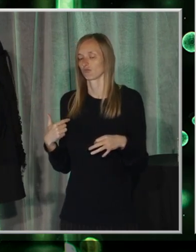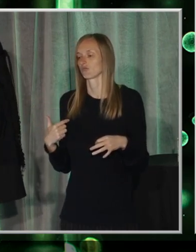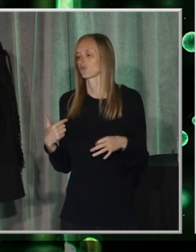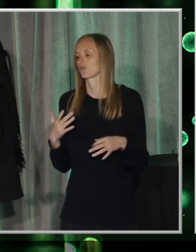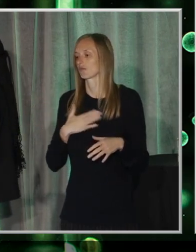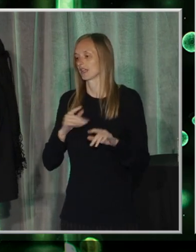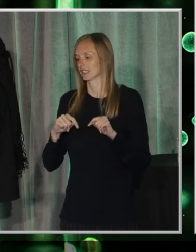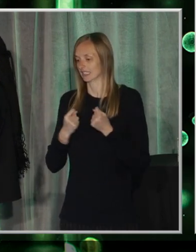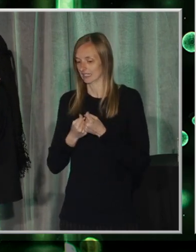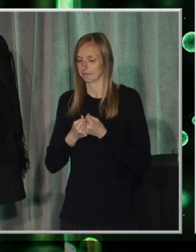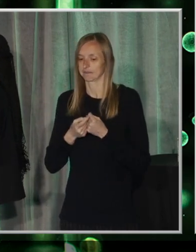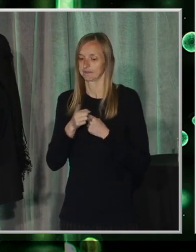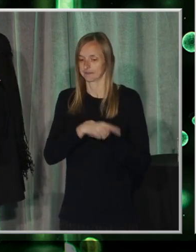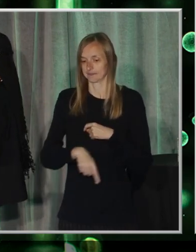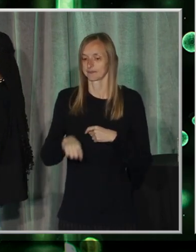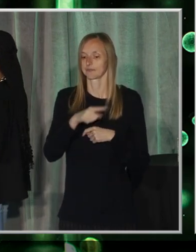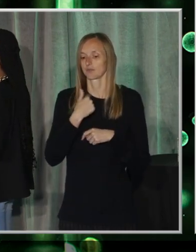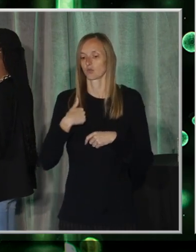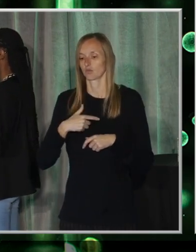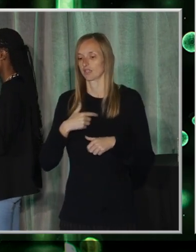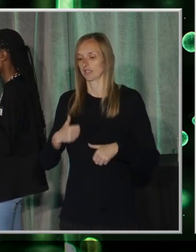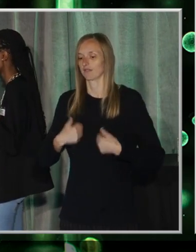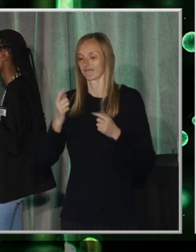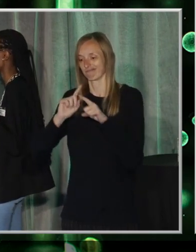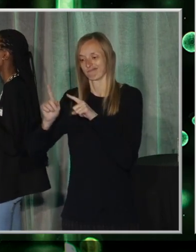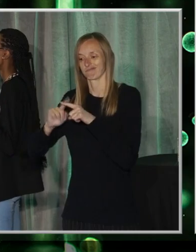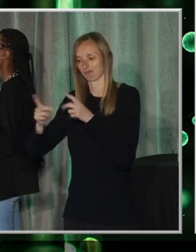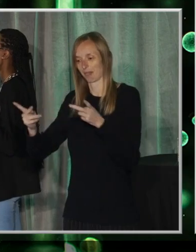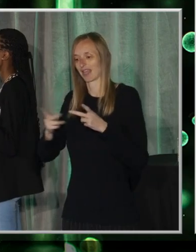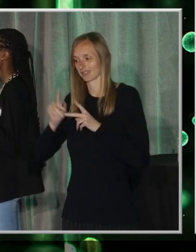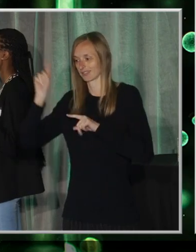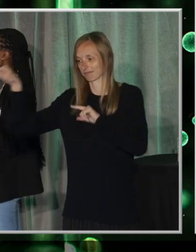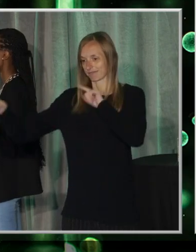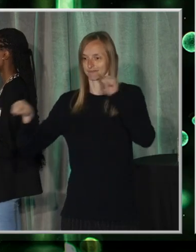my team members were located in different locations, so